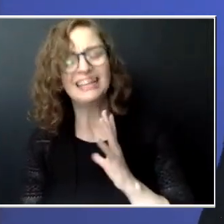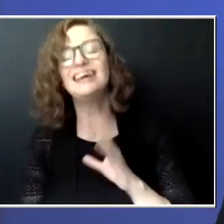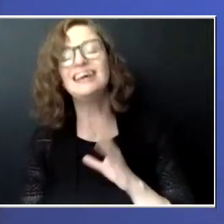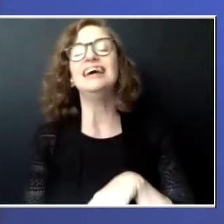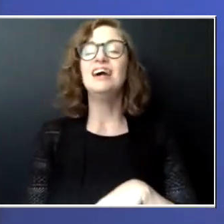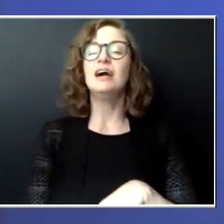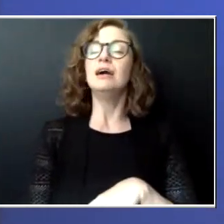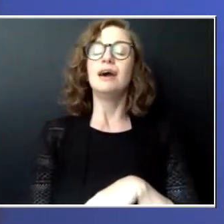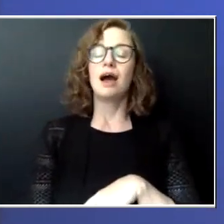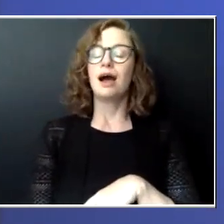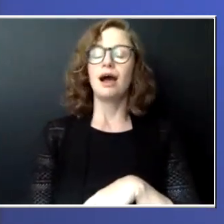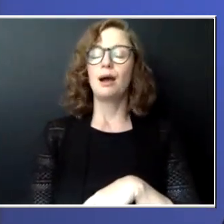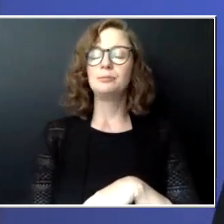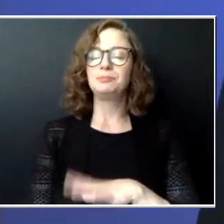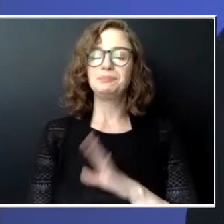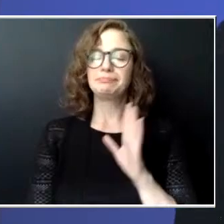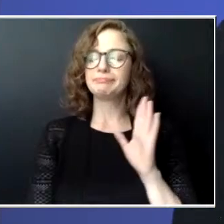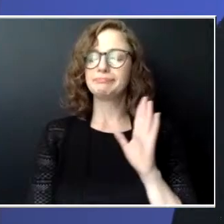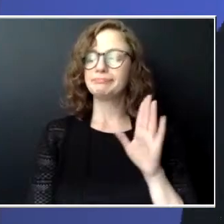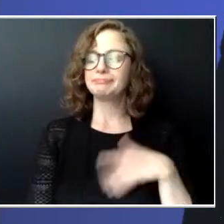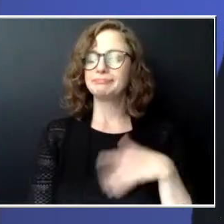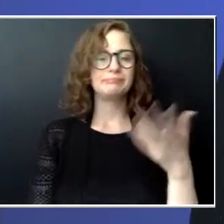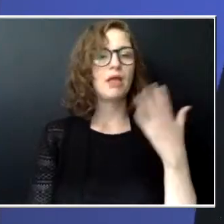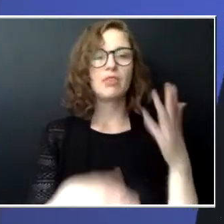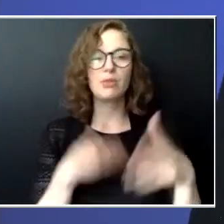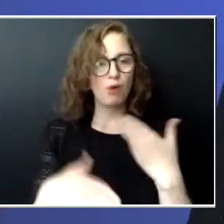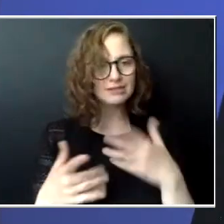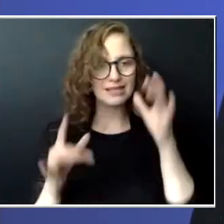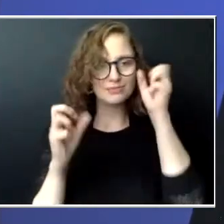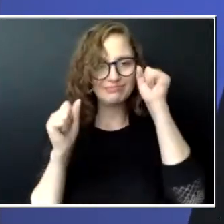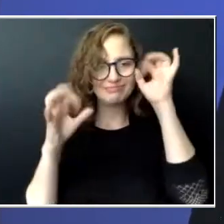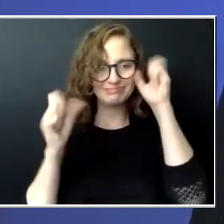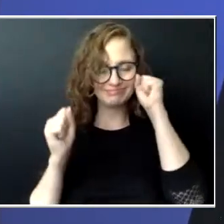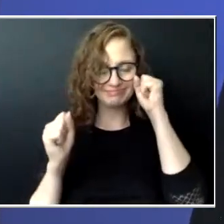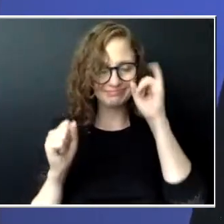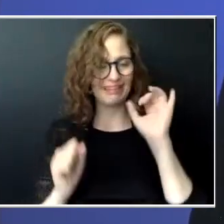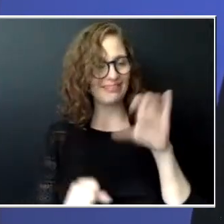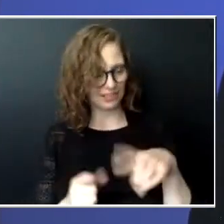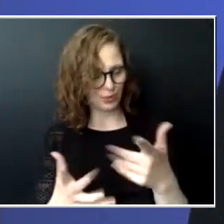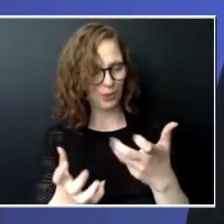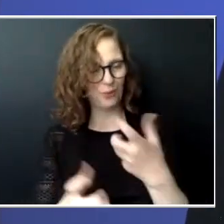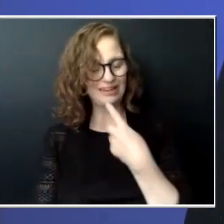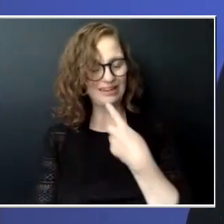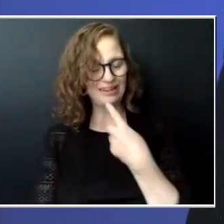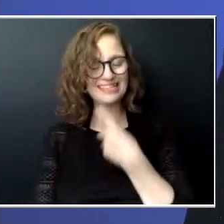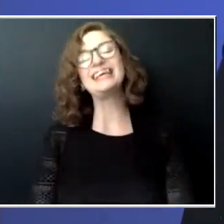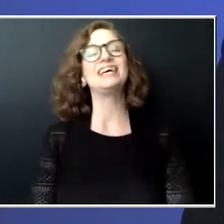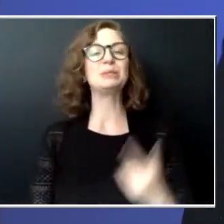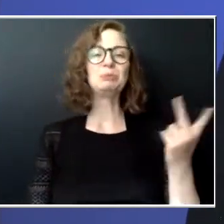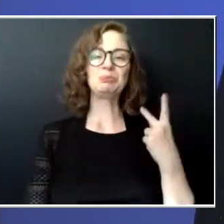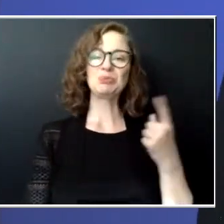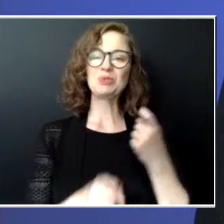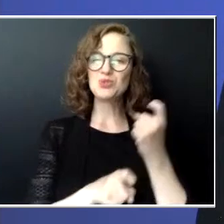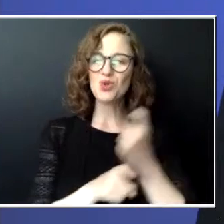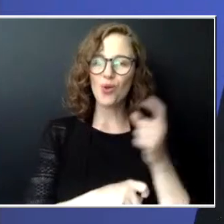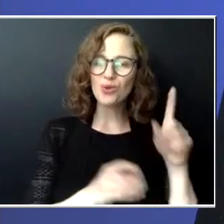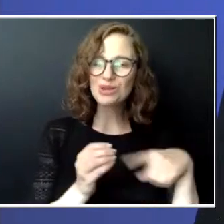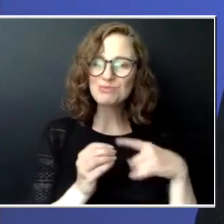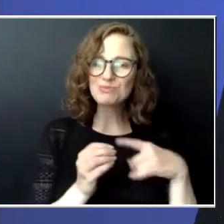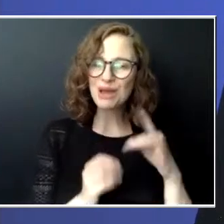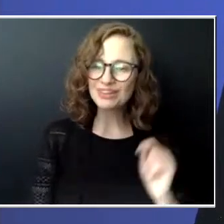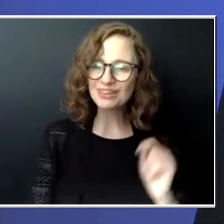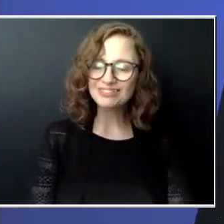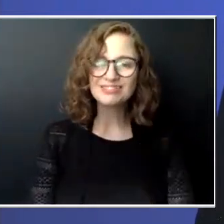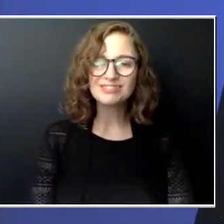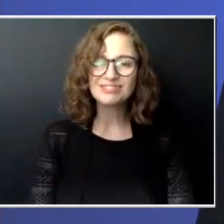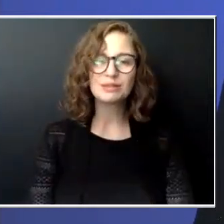a fascinating process. That's what I meant to say. And we were able to joke about it. I joked with my brother about, you know, how lucky